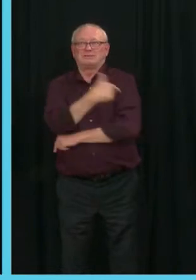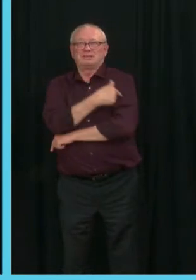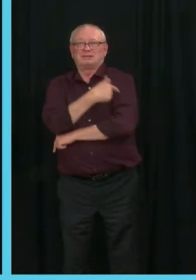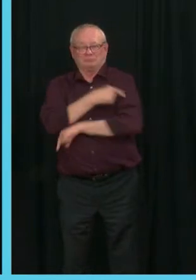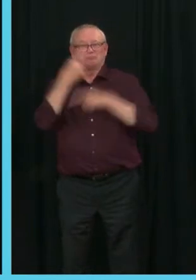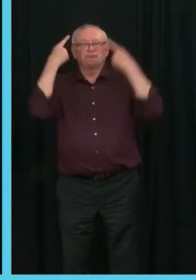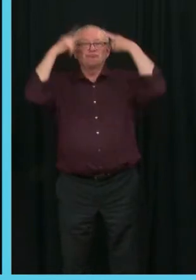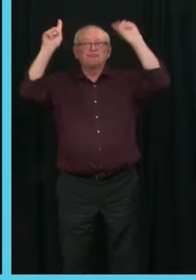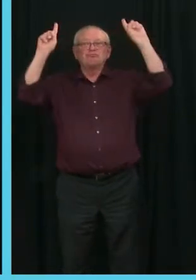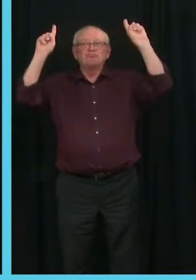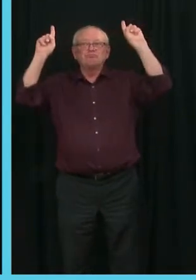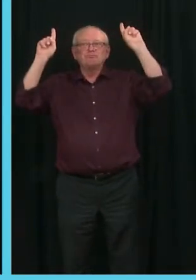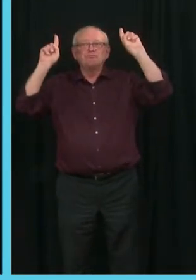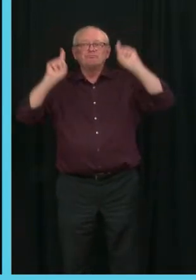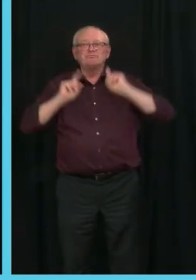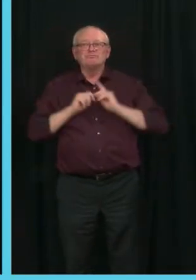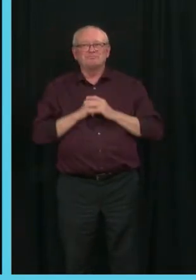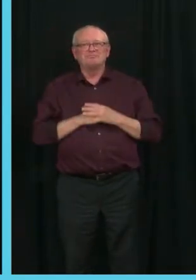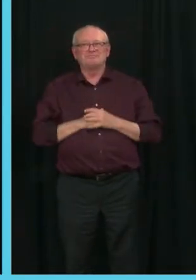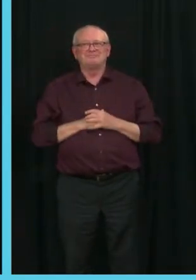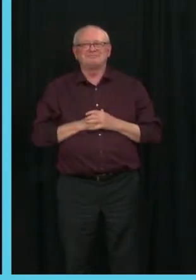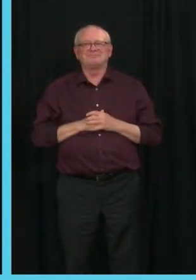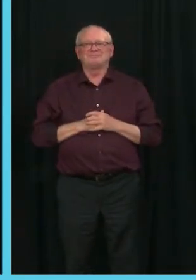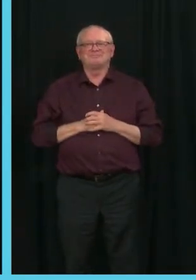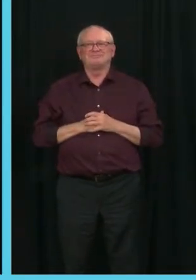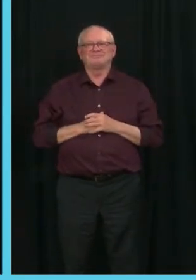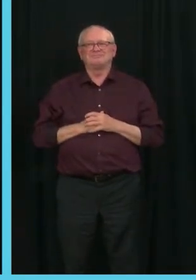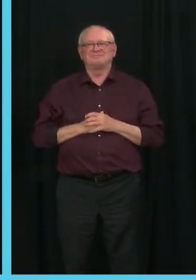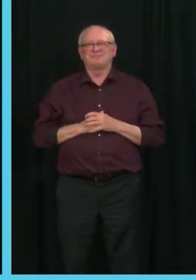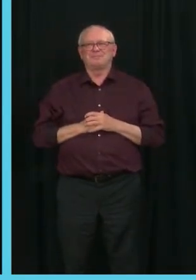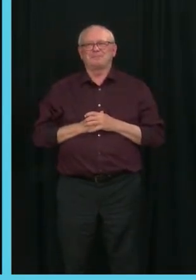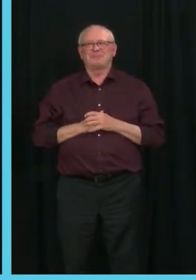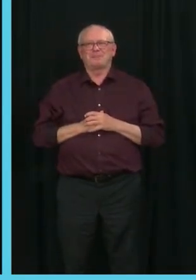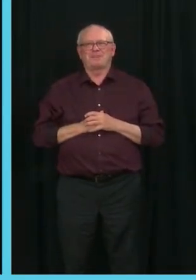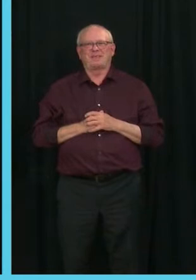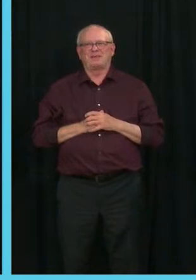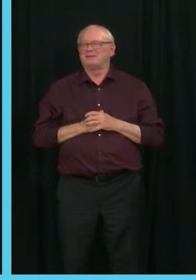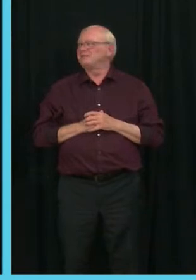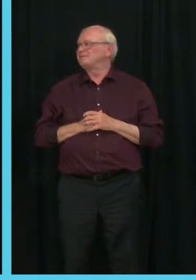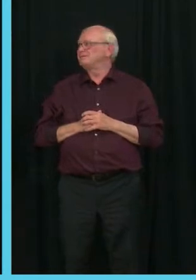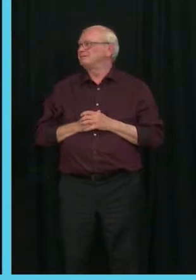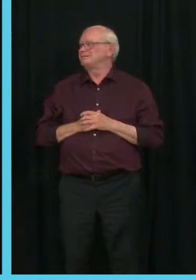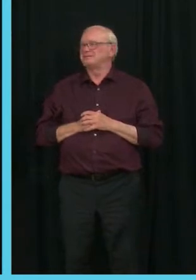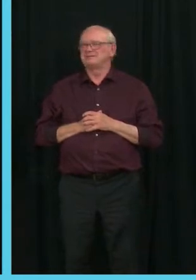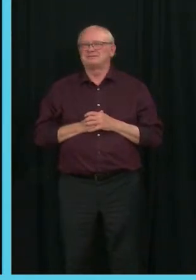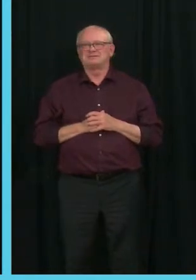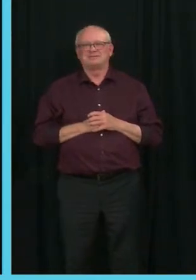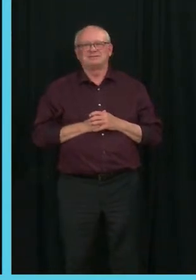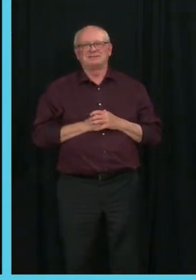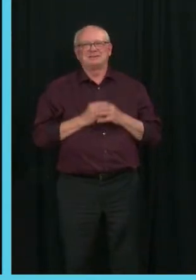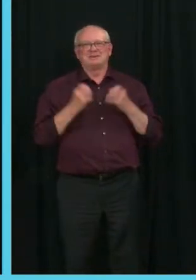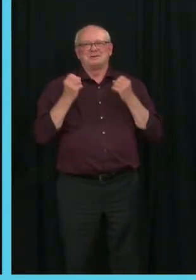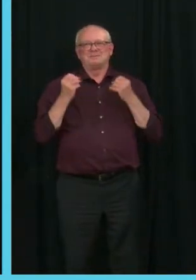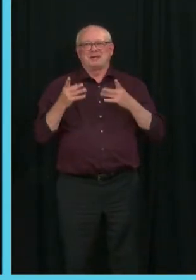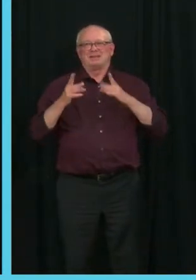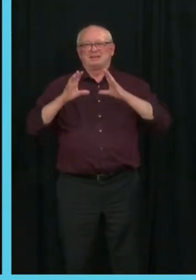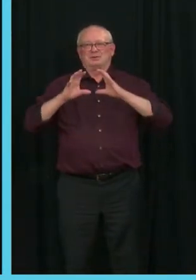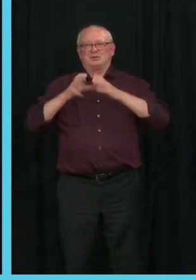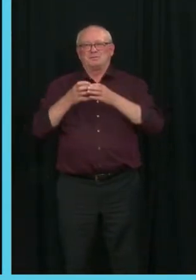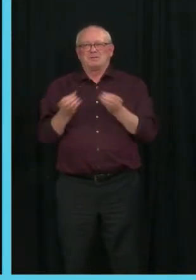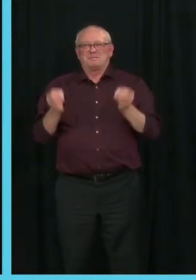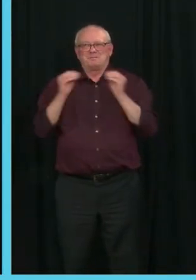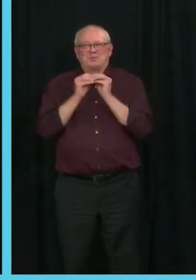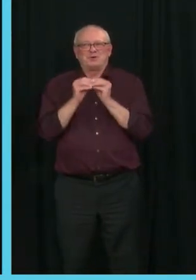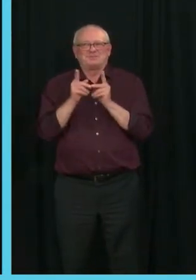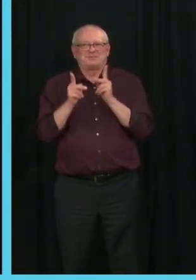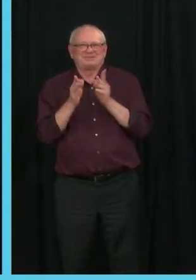particularly amongst parts of the population who right across North America have shown fairly low vaccine uptake rates. So